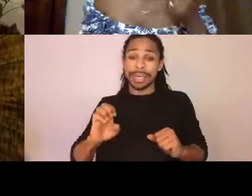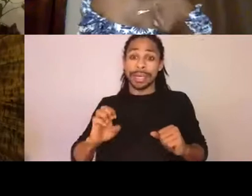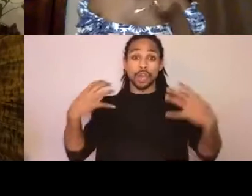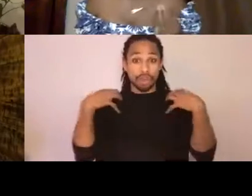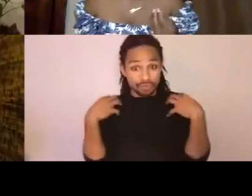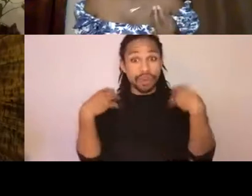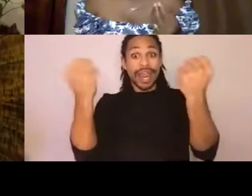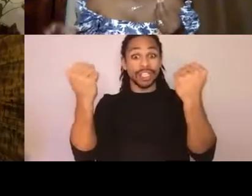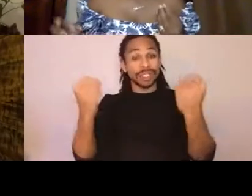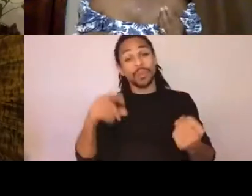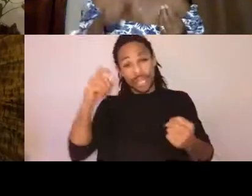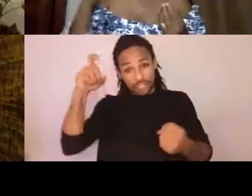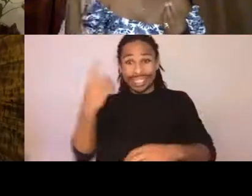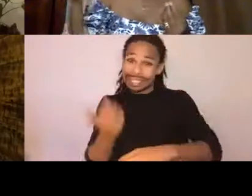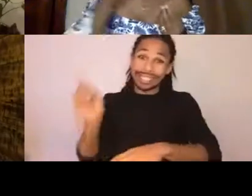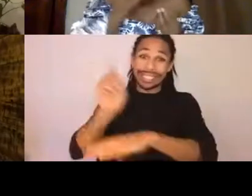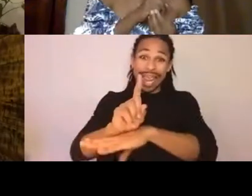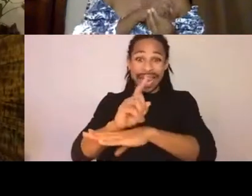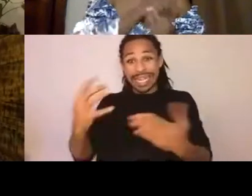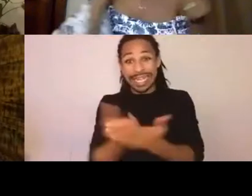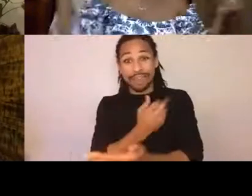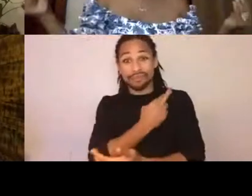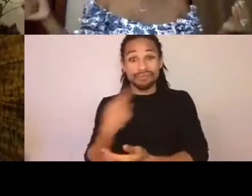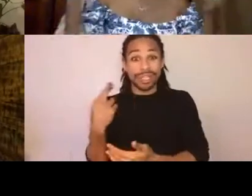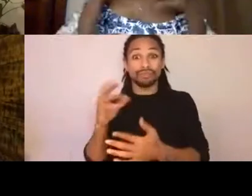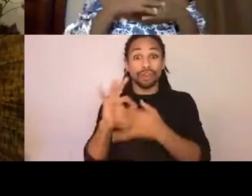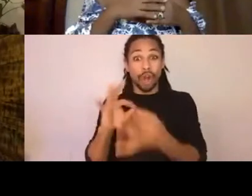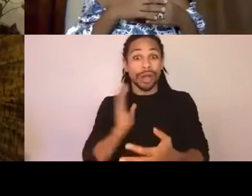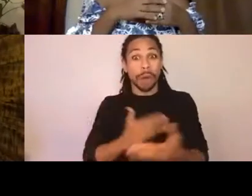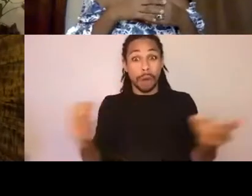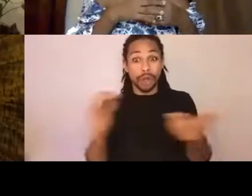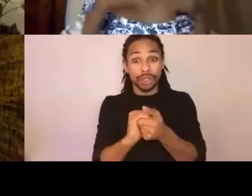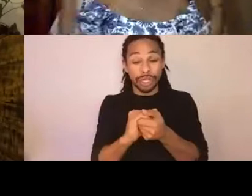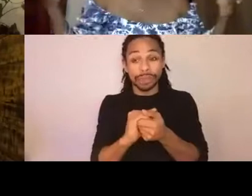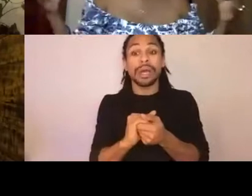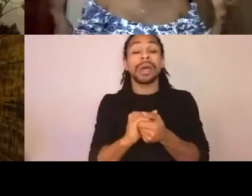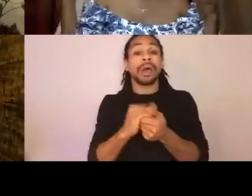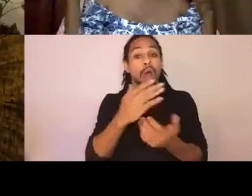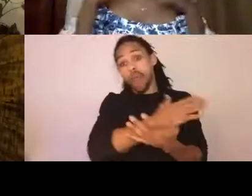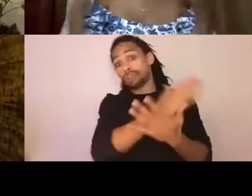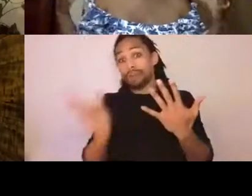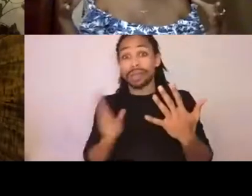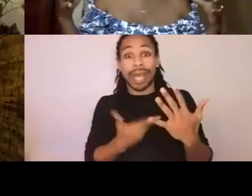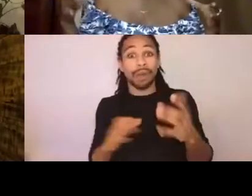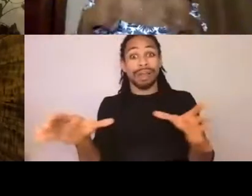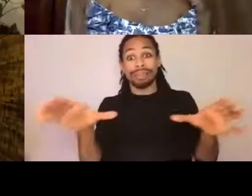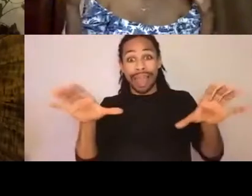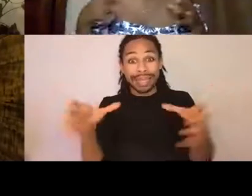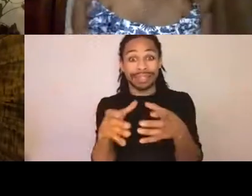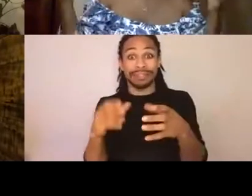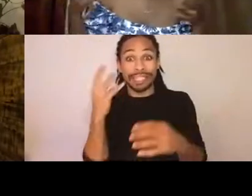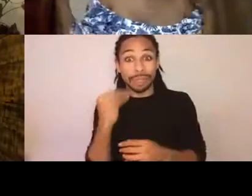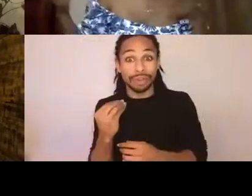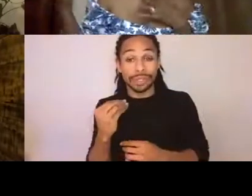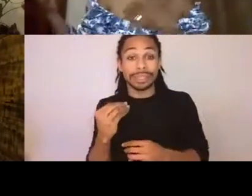and take risks in terms of our partnership across our collective experience as